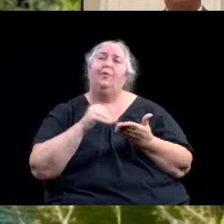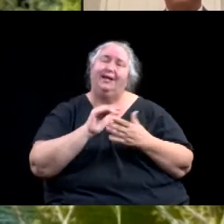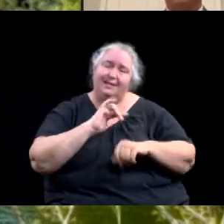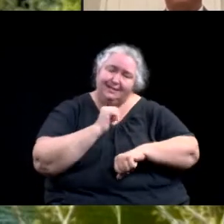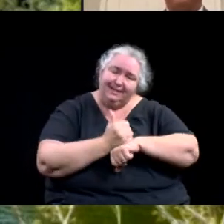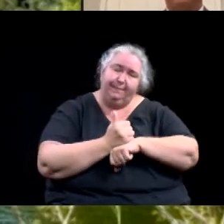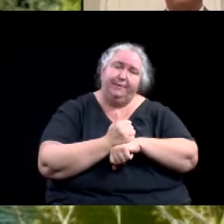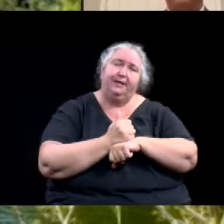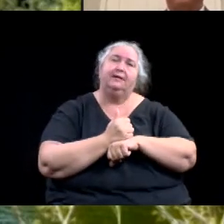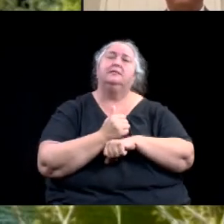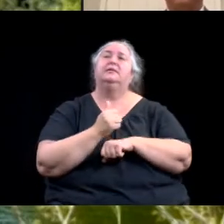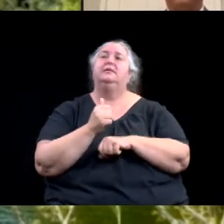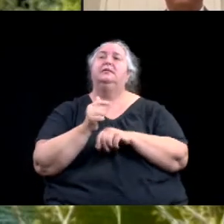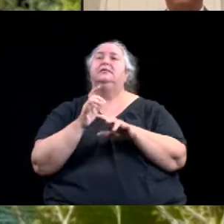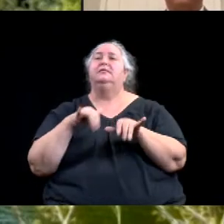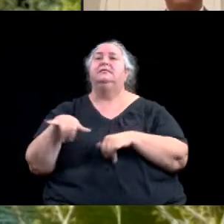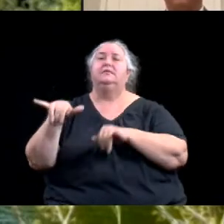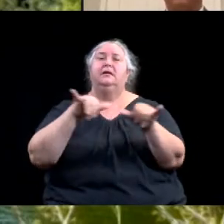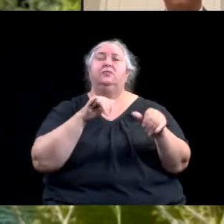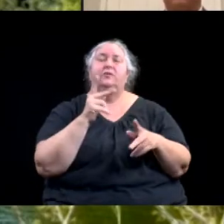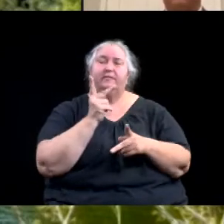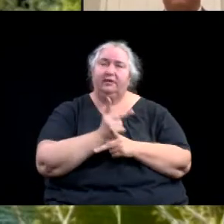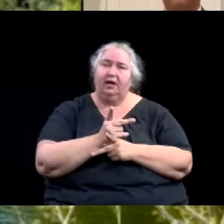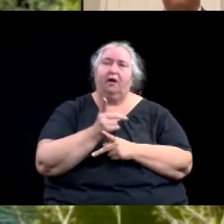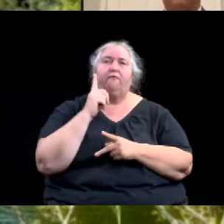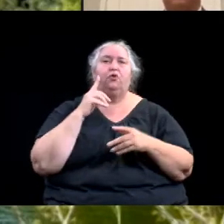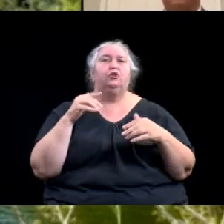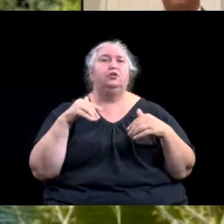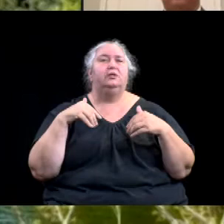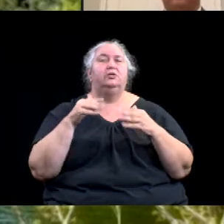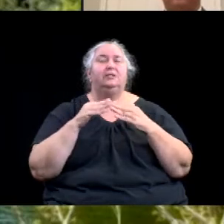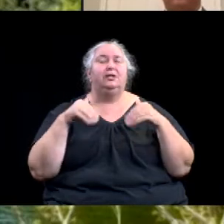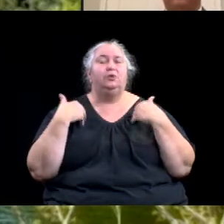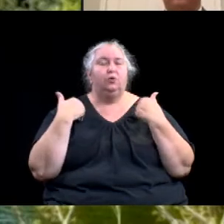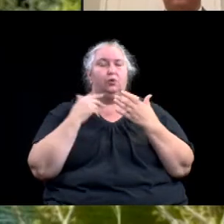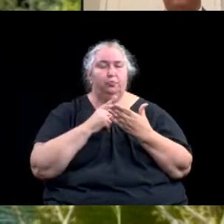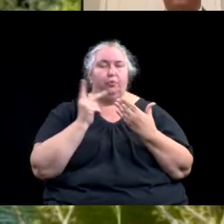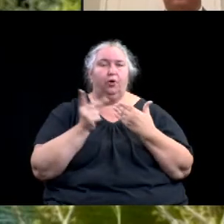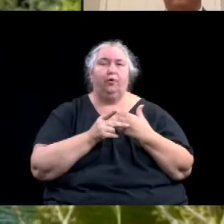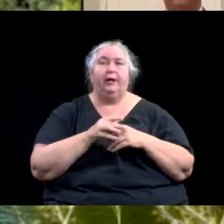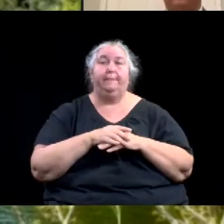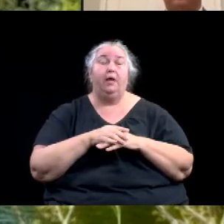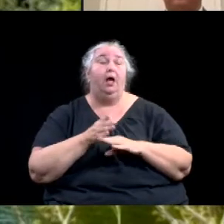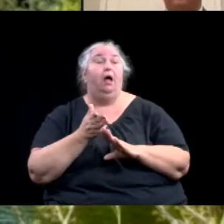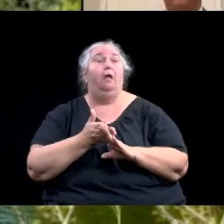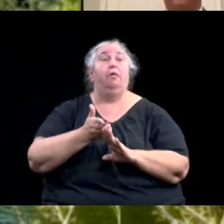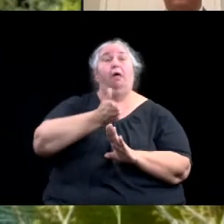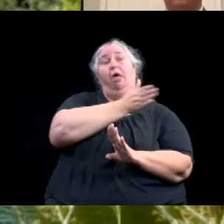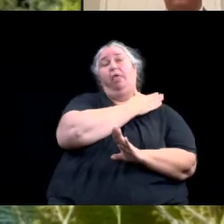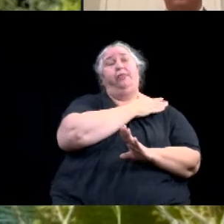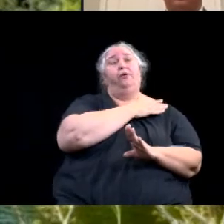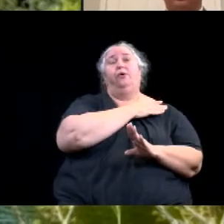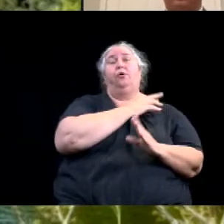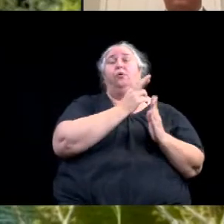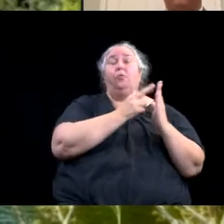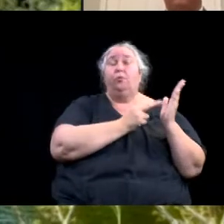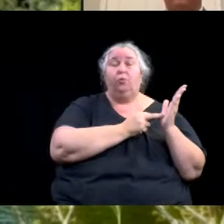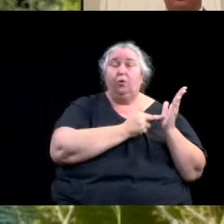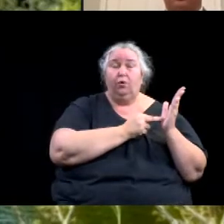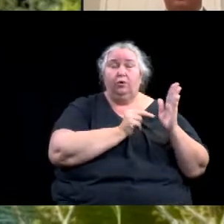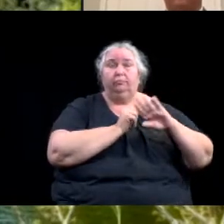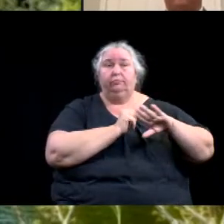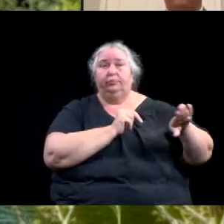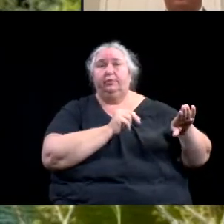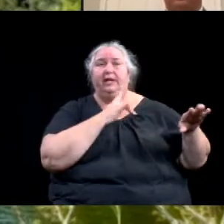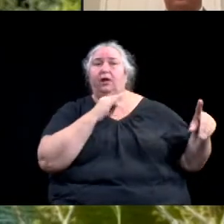or parts of ordinances in conflict herewith, providing a severability clause, and finding and determining that the meeting